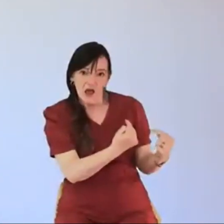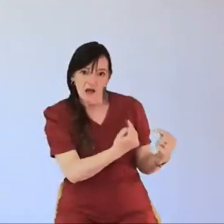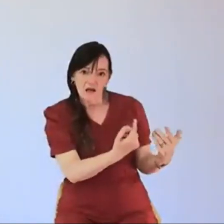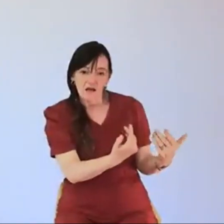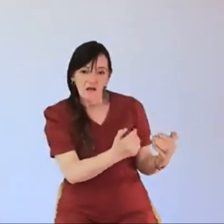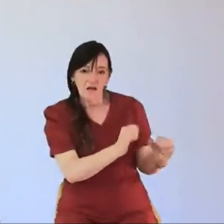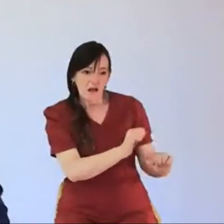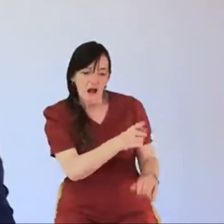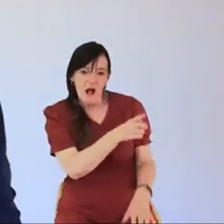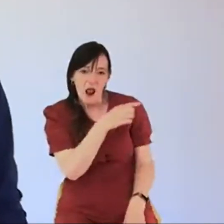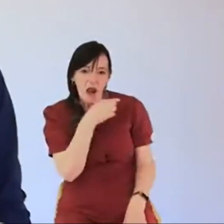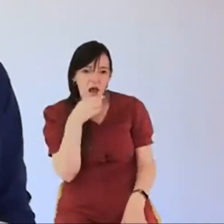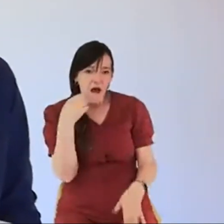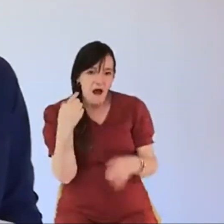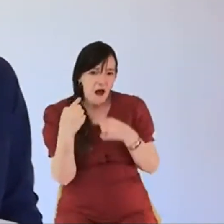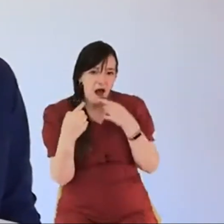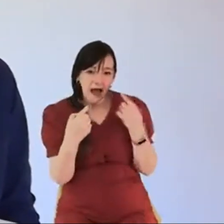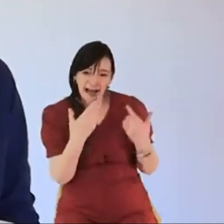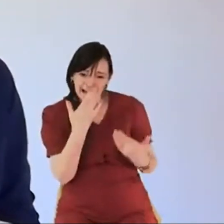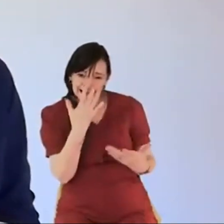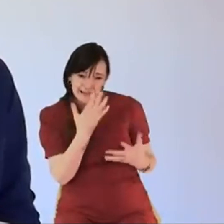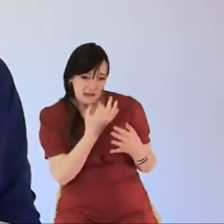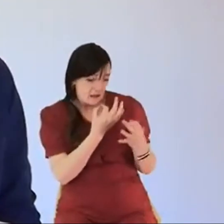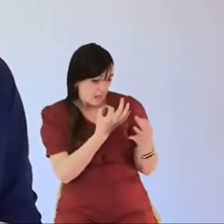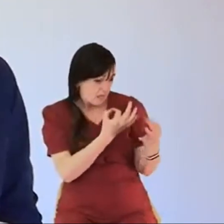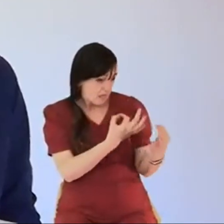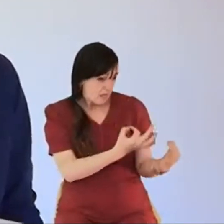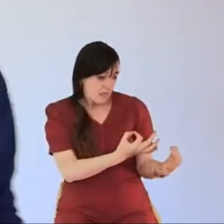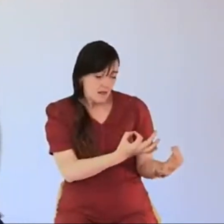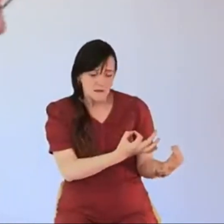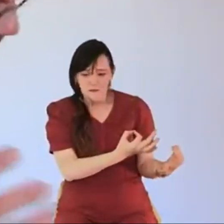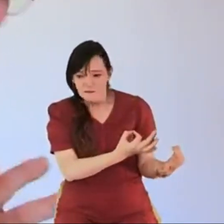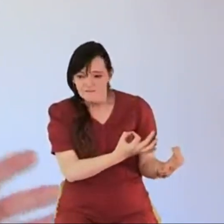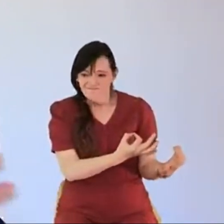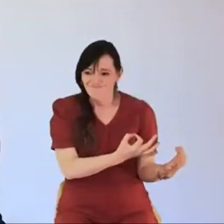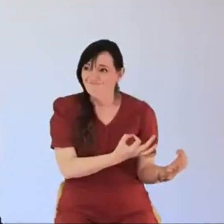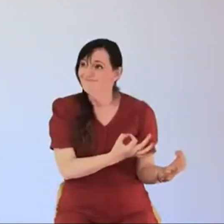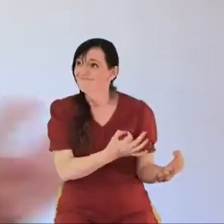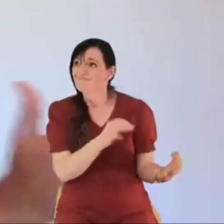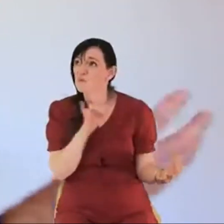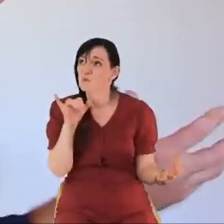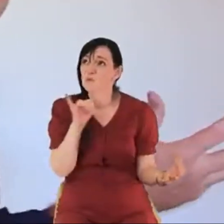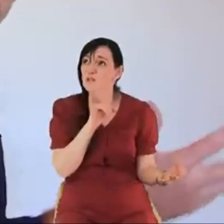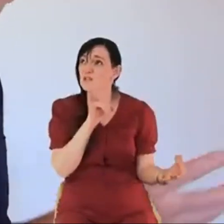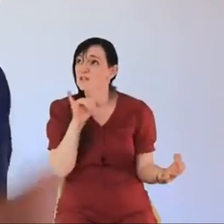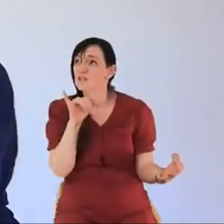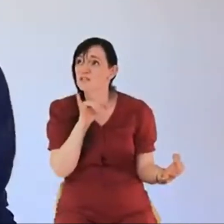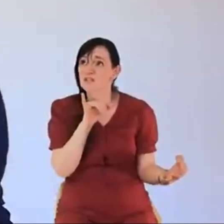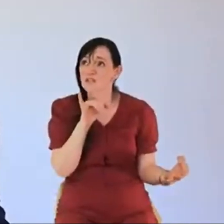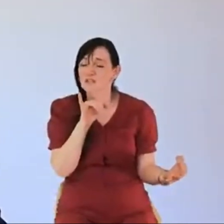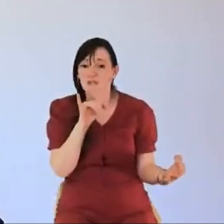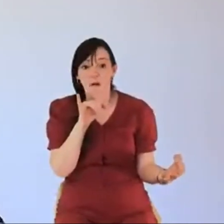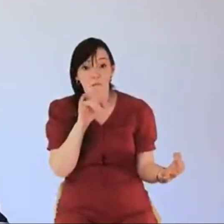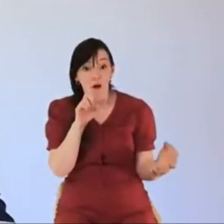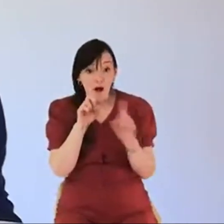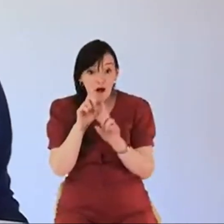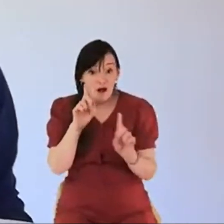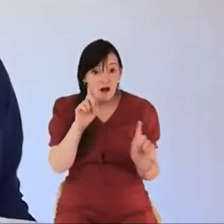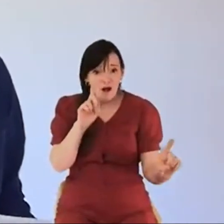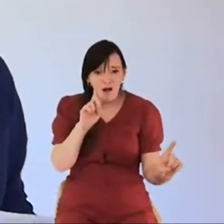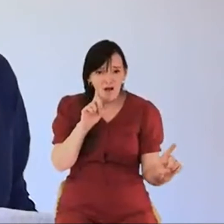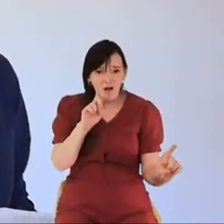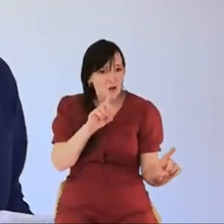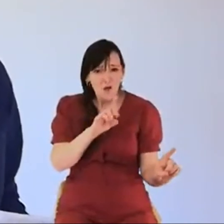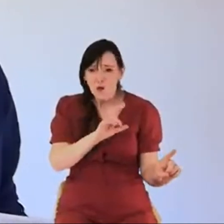lies they tell very attractive so tempting to to turn back but we're not going to turn back